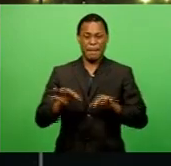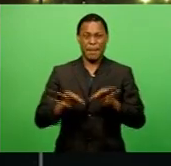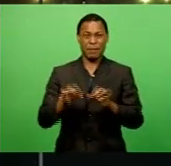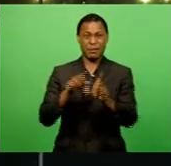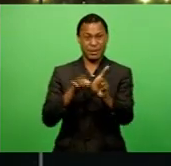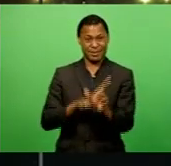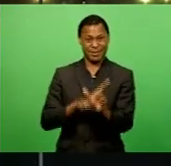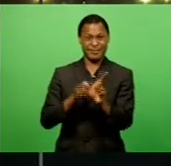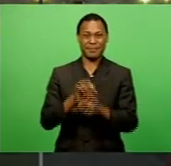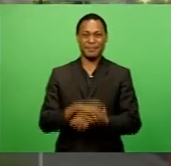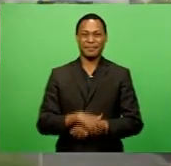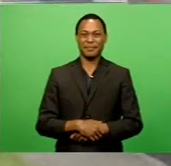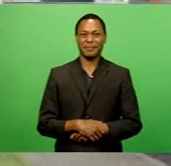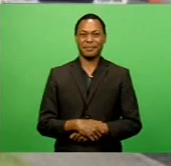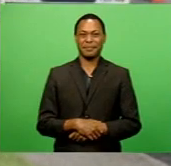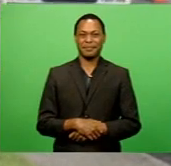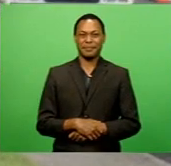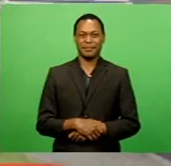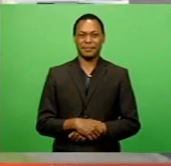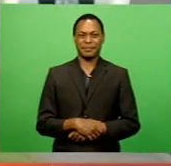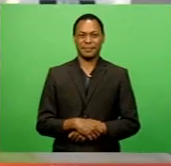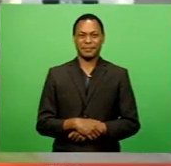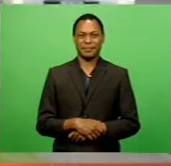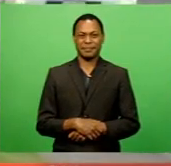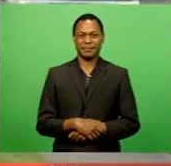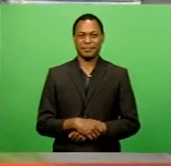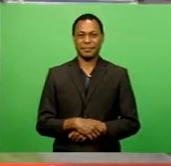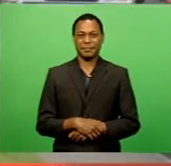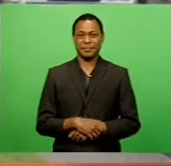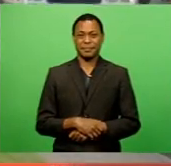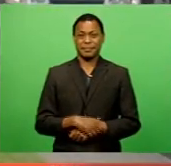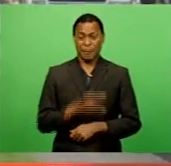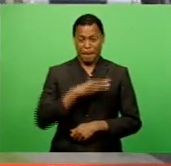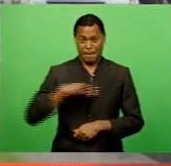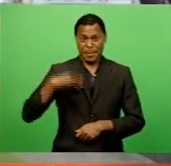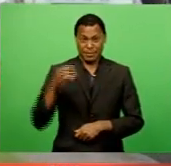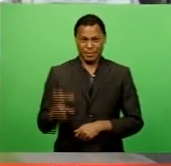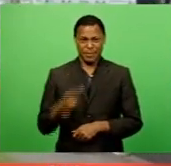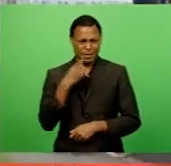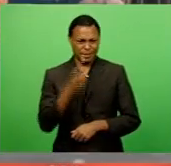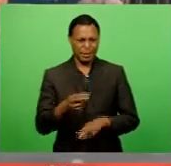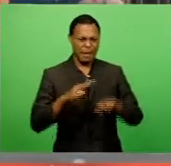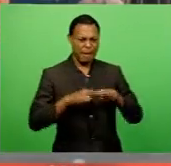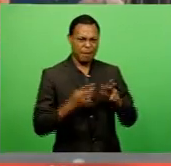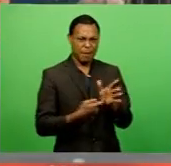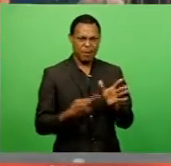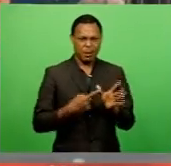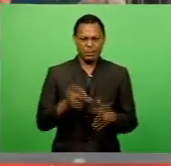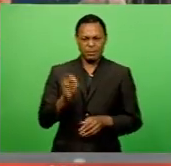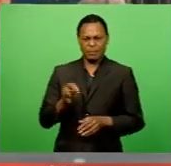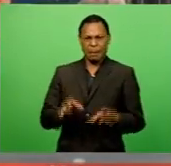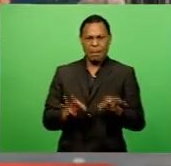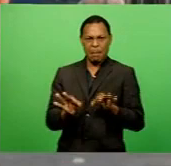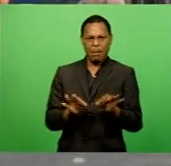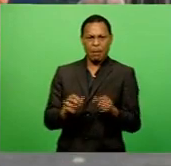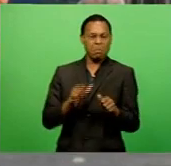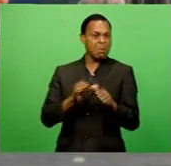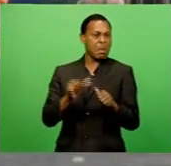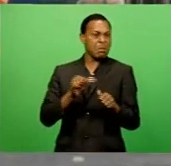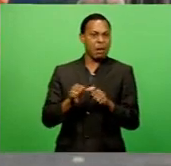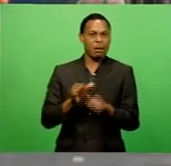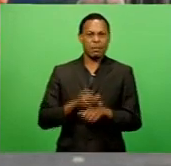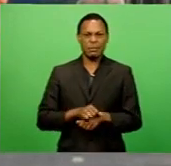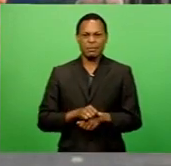Kumar reports. The Infrastructure Minister says the FRA will have to plan better in order to patch up potholes,